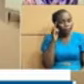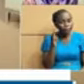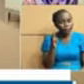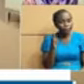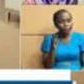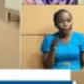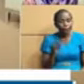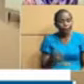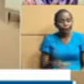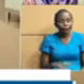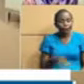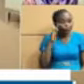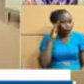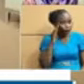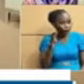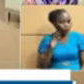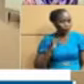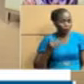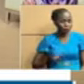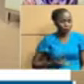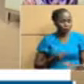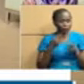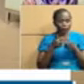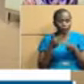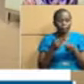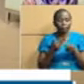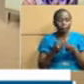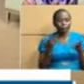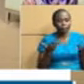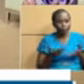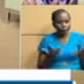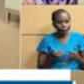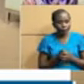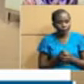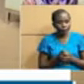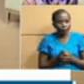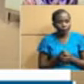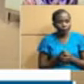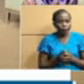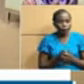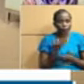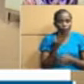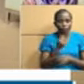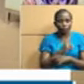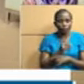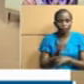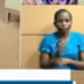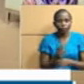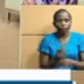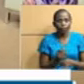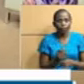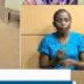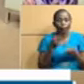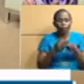Hello? Hello? Yes, your name and where you're calling from. Keep your question or comment very brief. I have only 3 minutes in studio. I'm